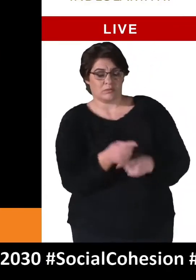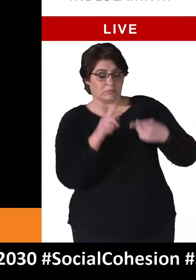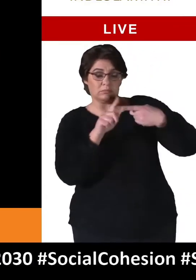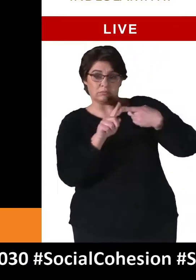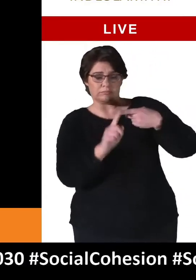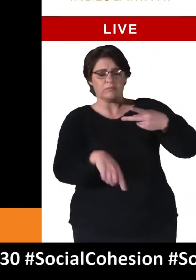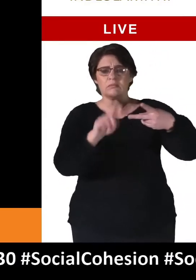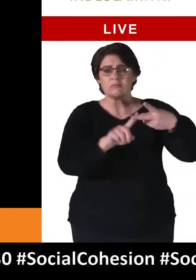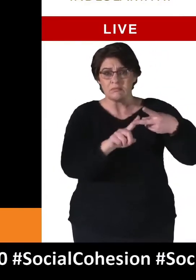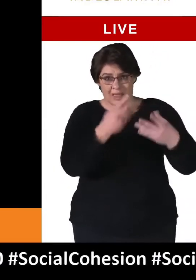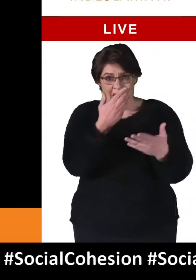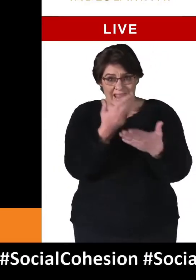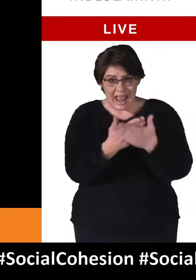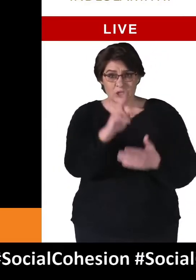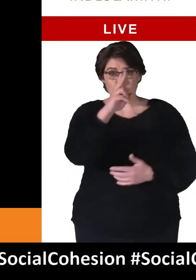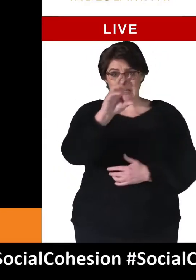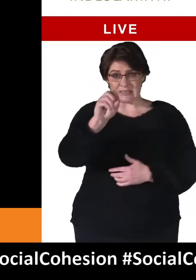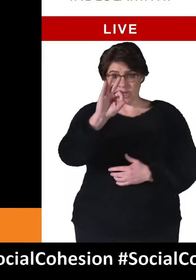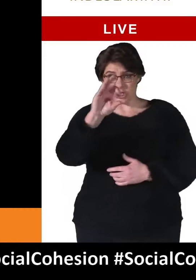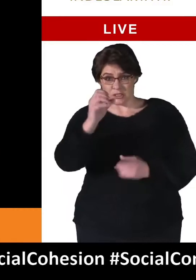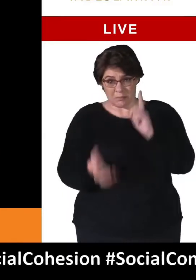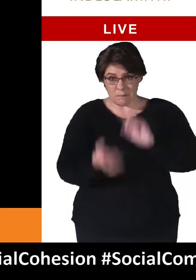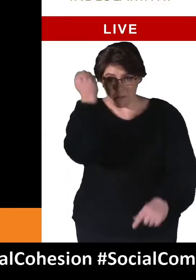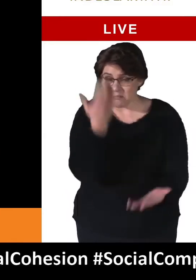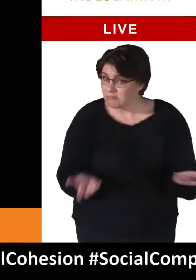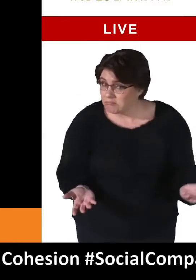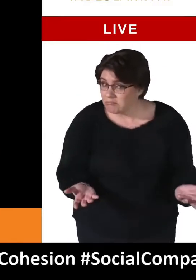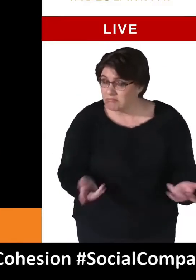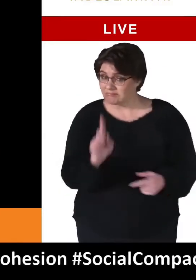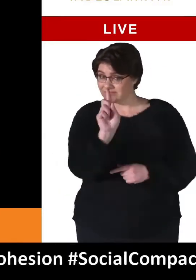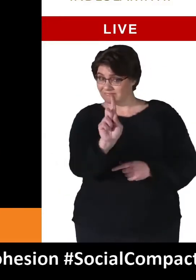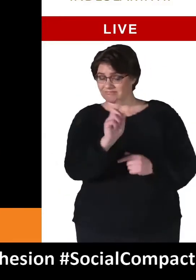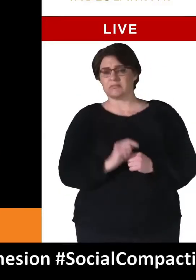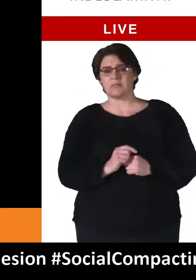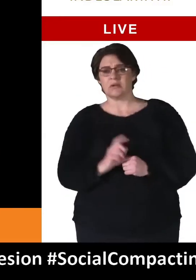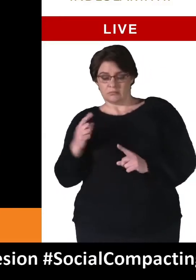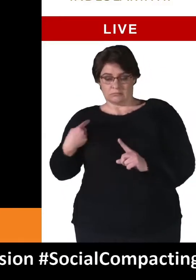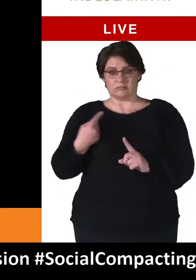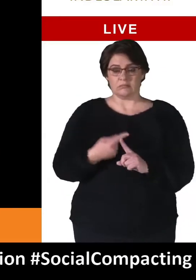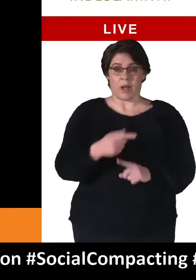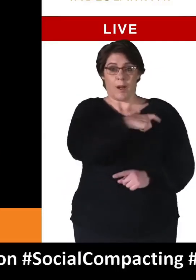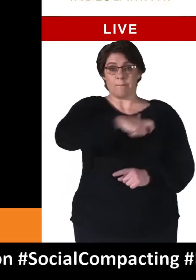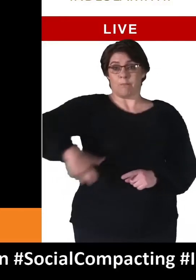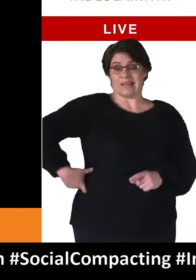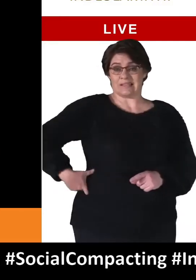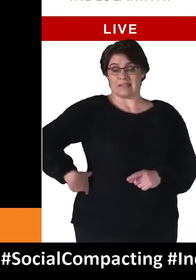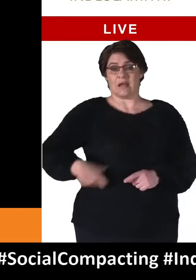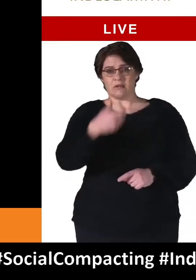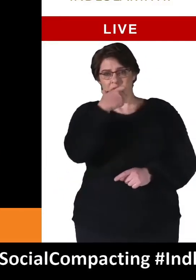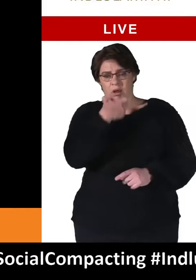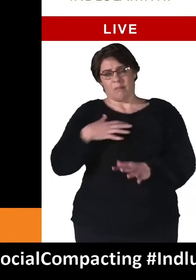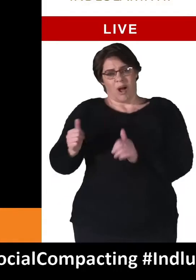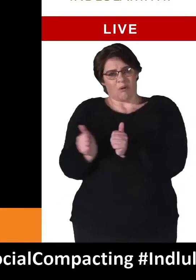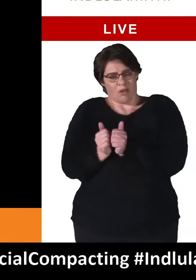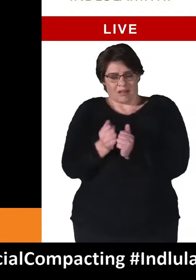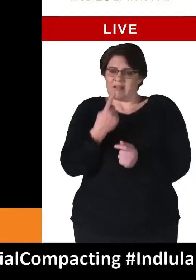it attainable by 2030? It has been 2 years since the President, as my colleague